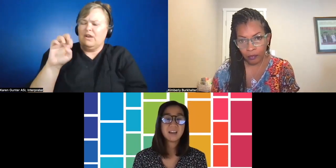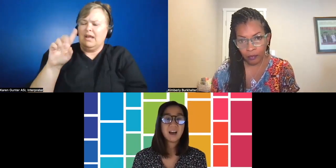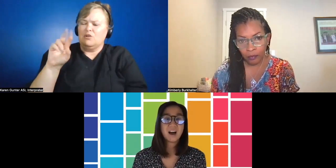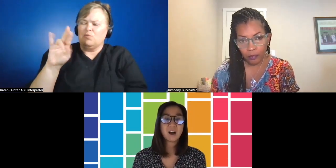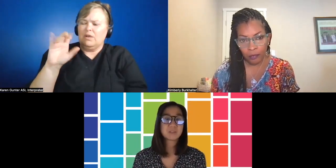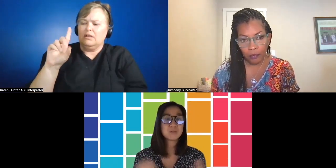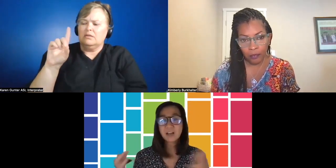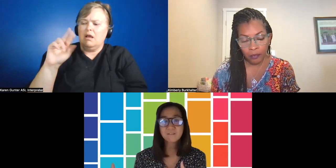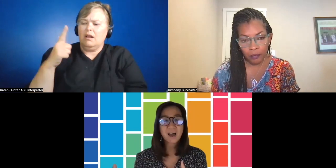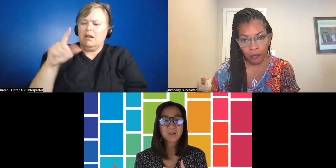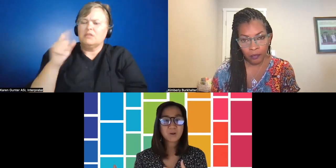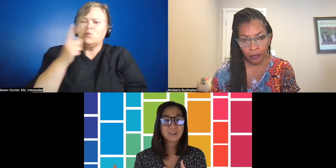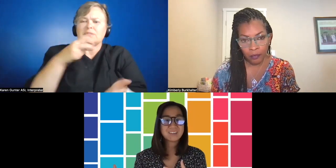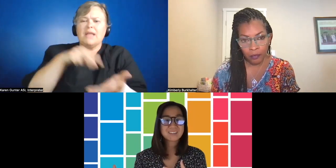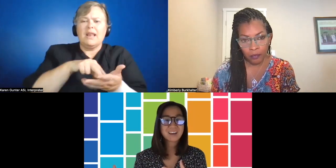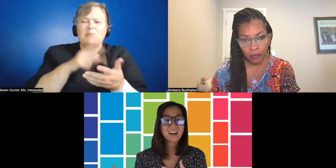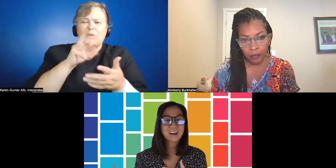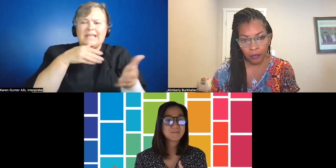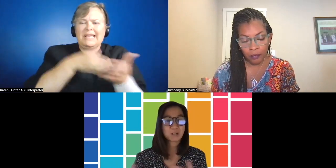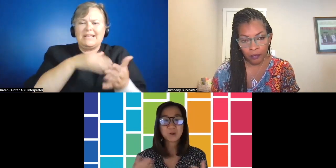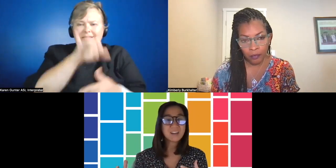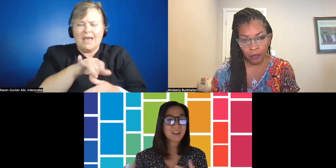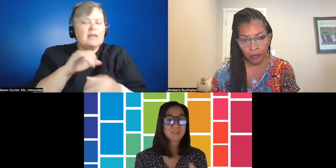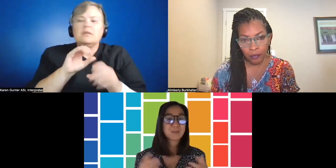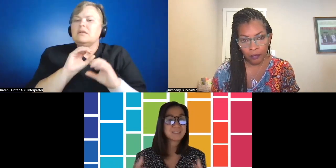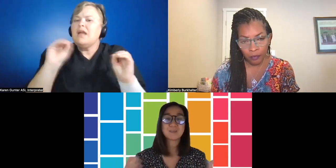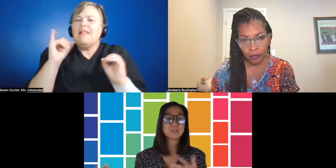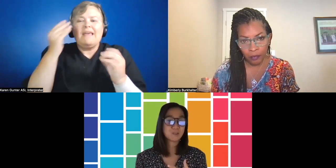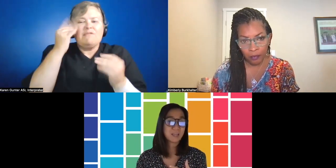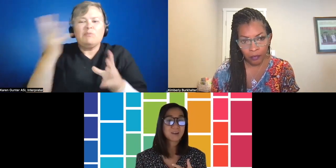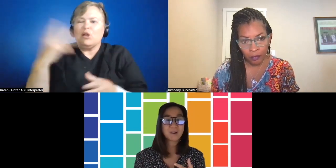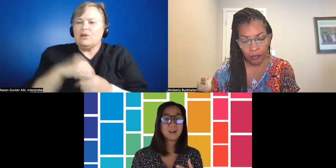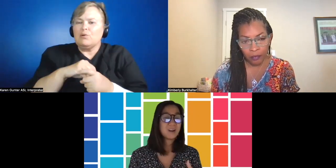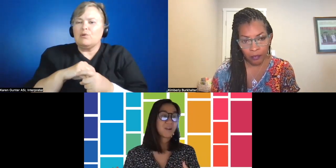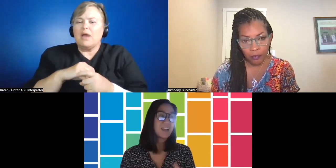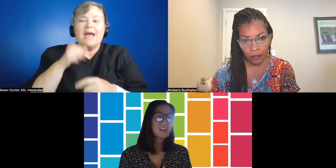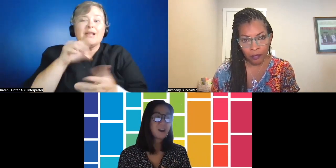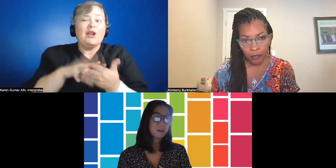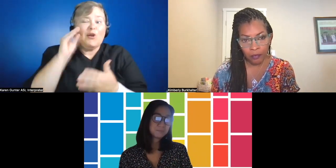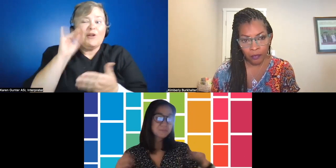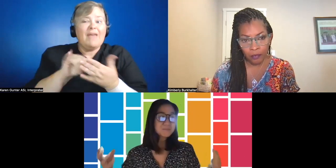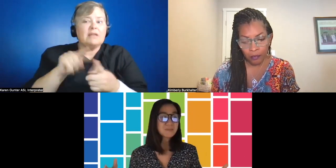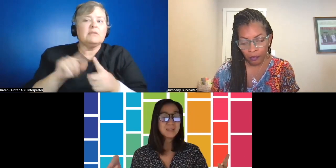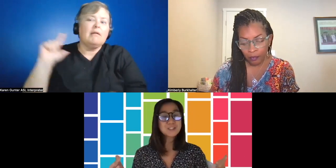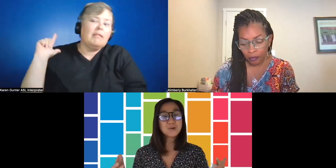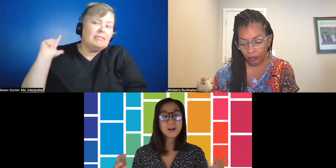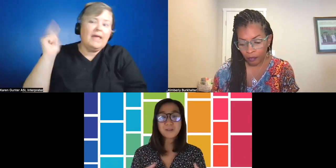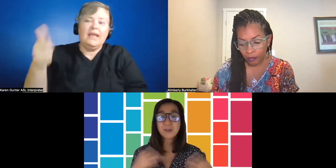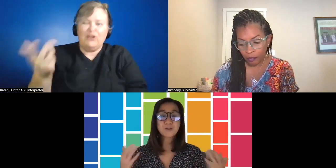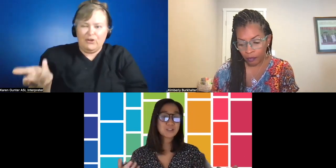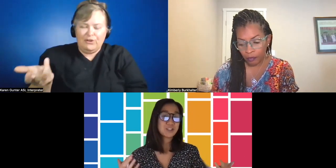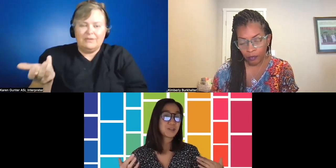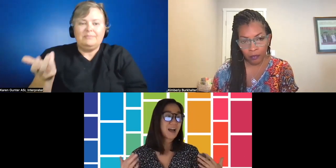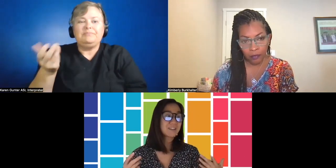that. So none of that was included, and that was something I didn't learn until later, right? And so